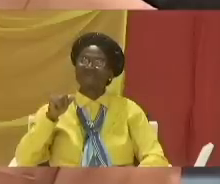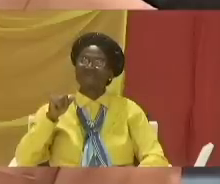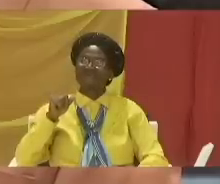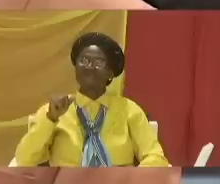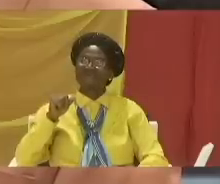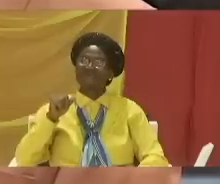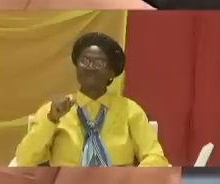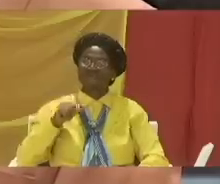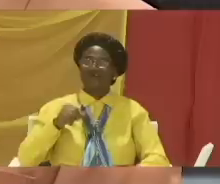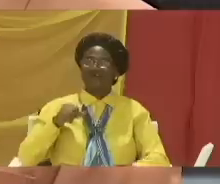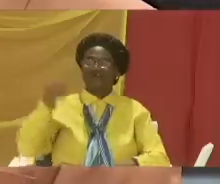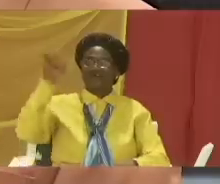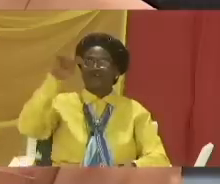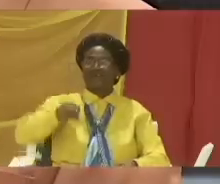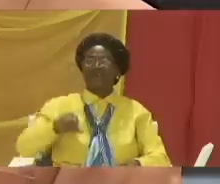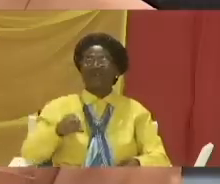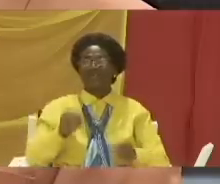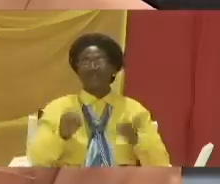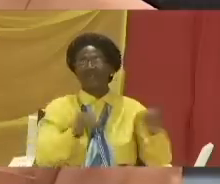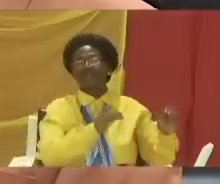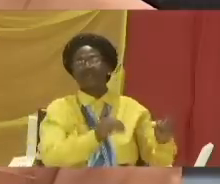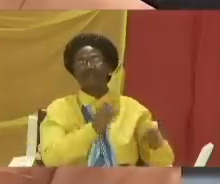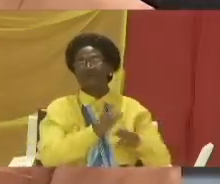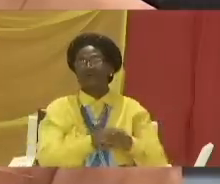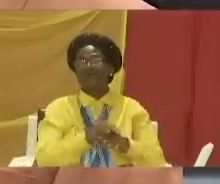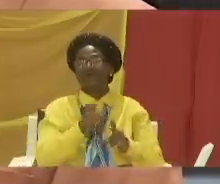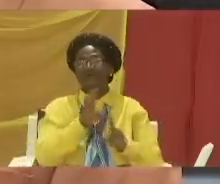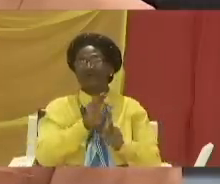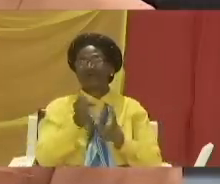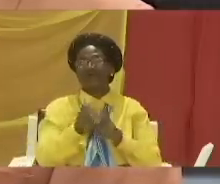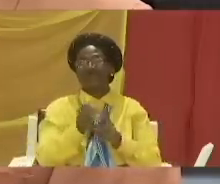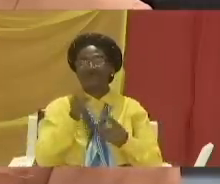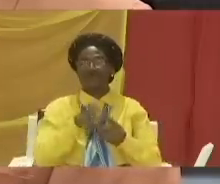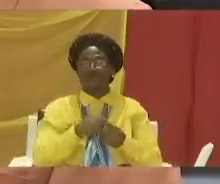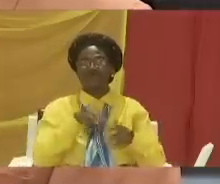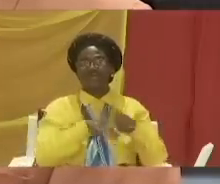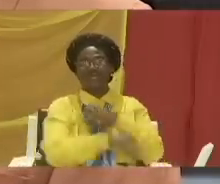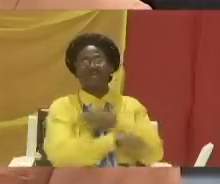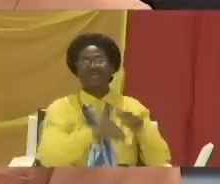A condition to enter into that covenant.